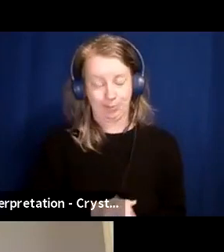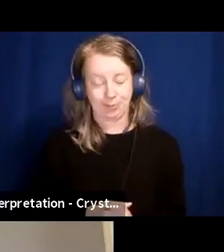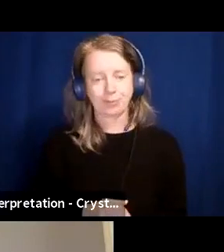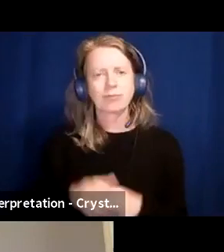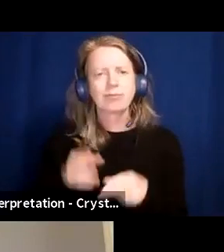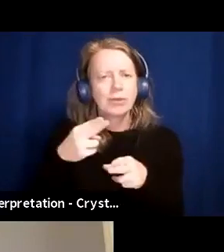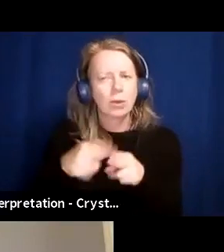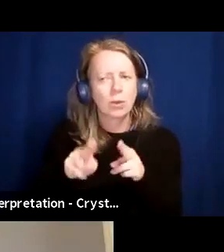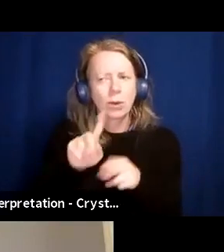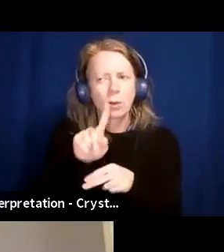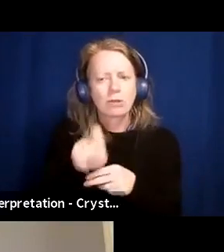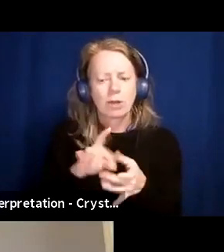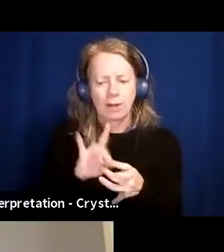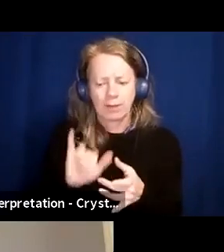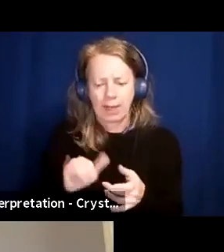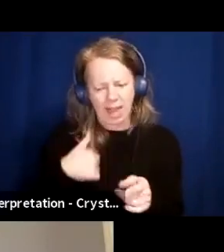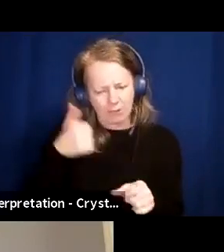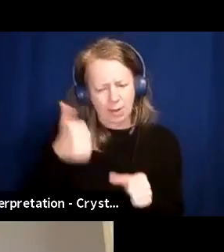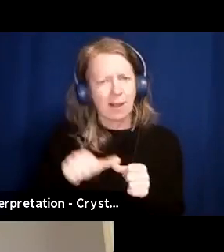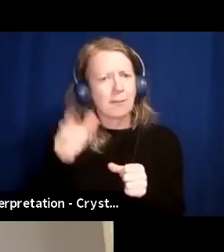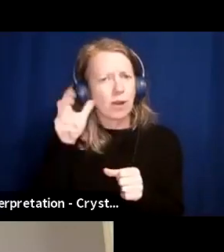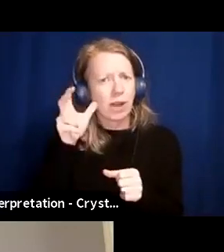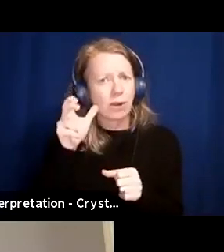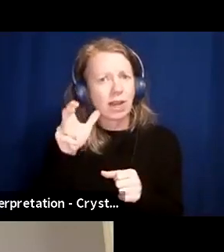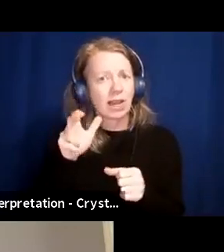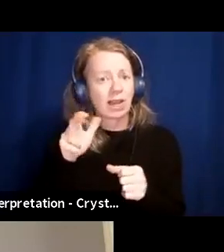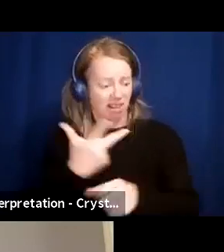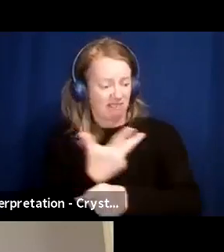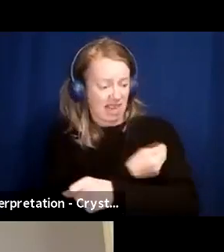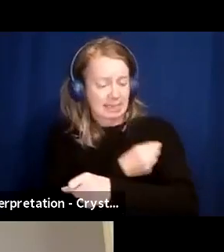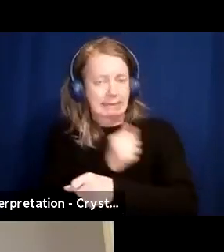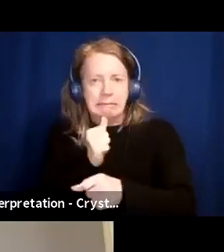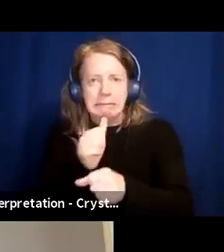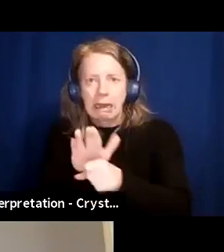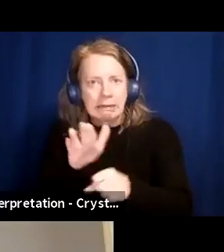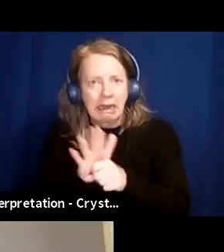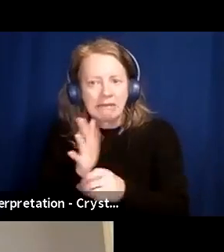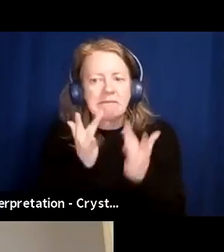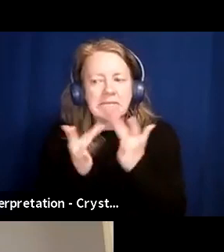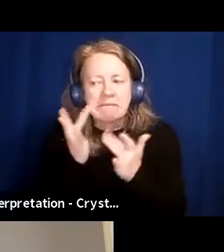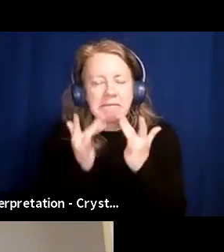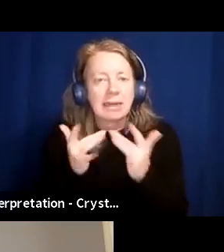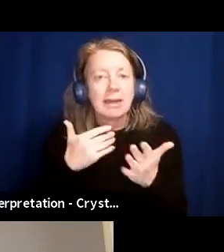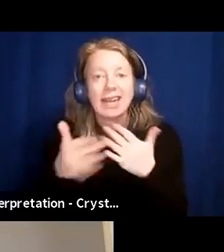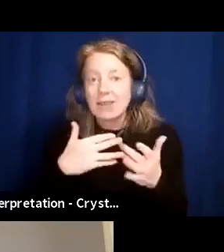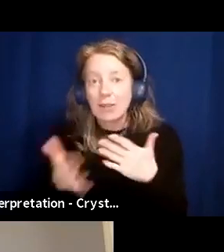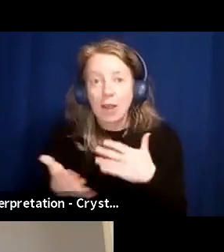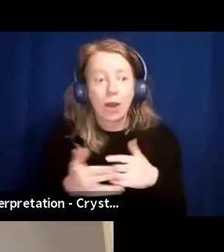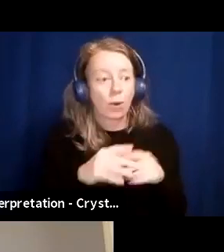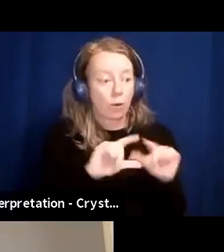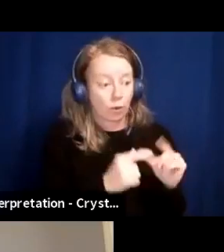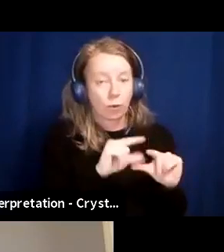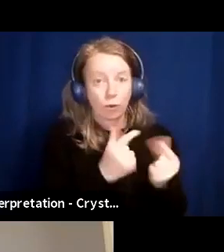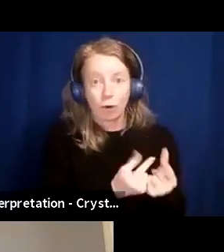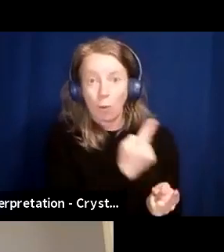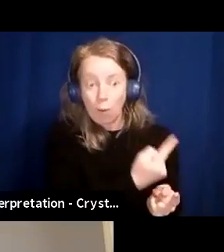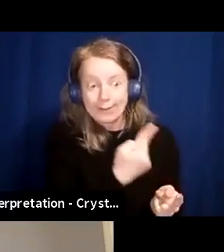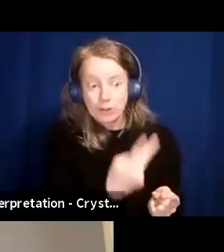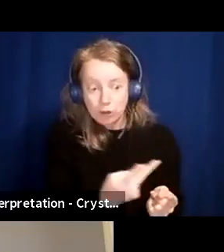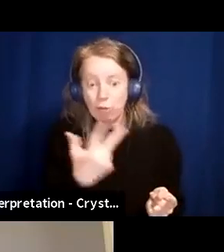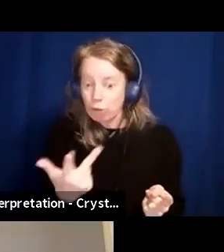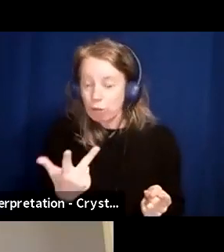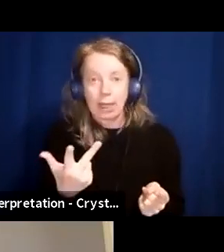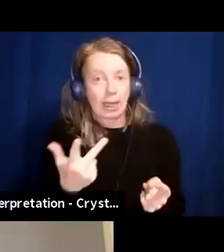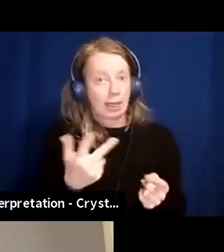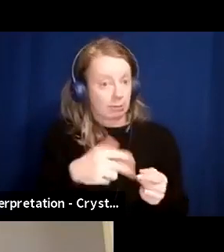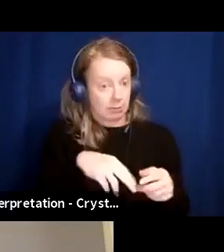remember hearing that there was not enough vaccine to go around. So even though these groups are open and people are able to, it's their spot